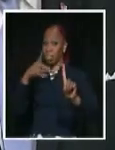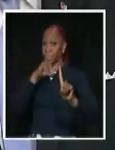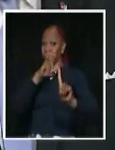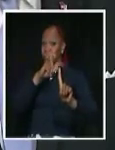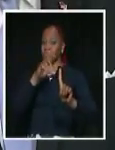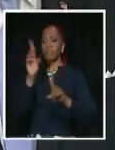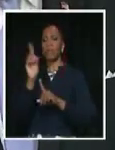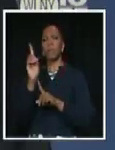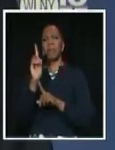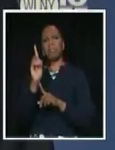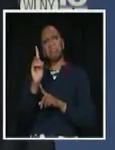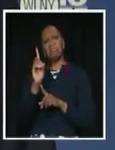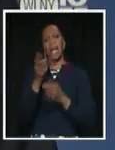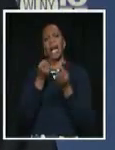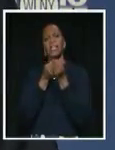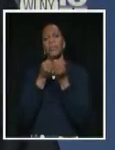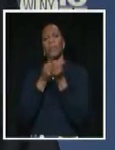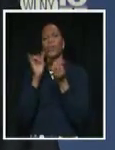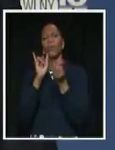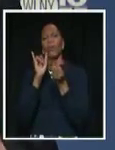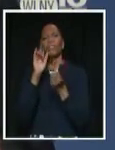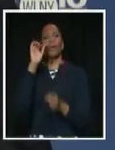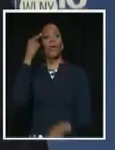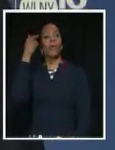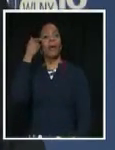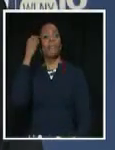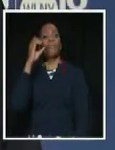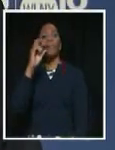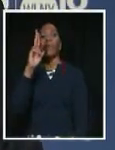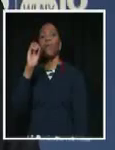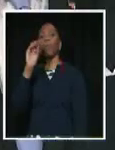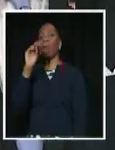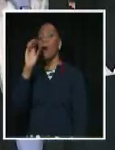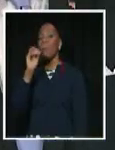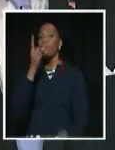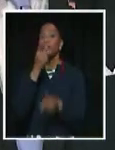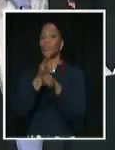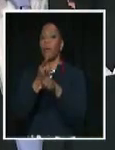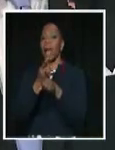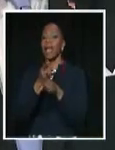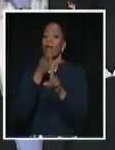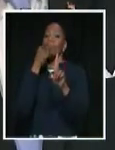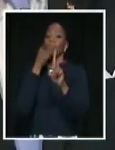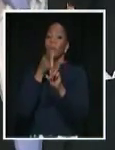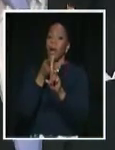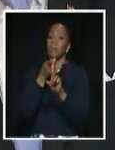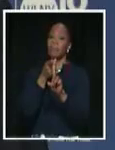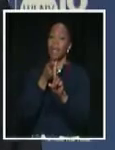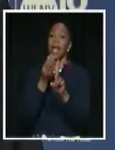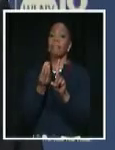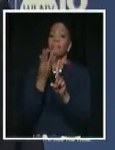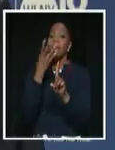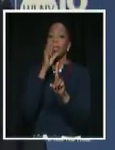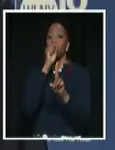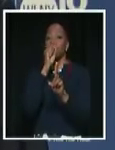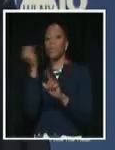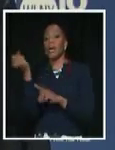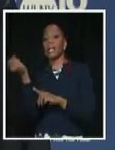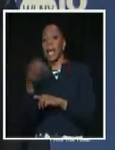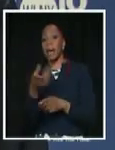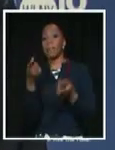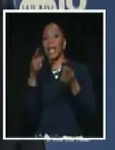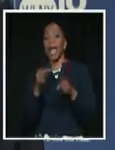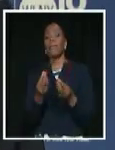I support the referendum, and I think Governor Cuomo's right on this. Look, the bottom line is a lot of gambling is happening in states around us. A lot of New Yorkers are going there